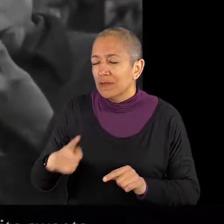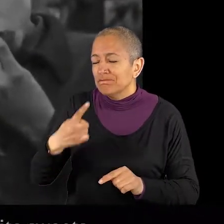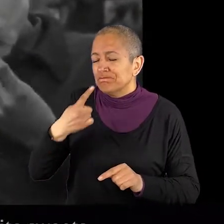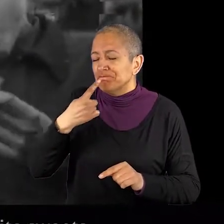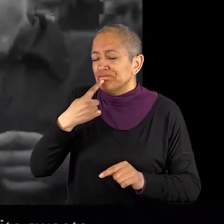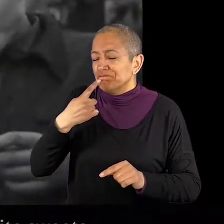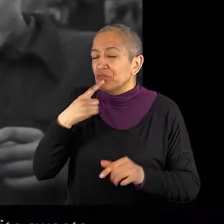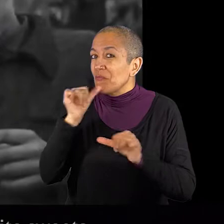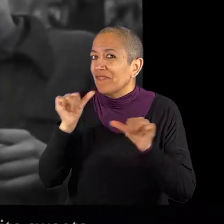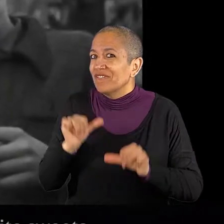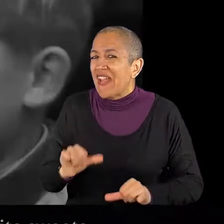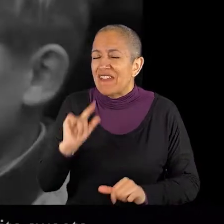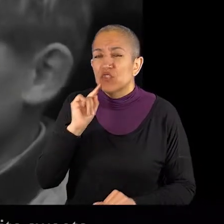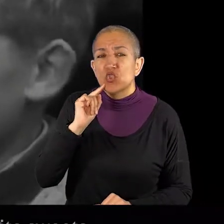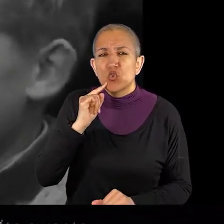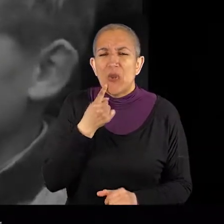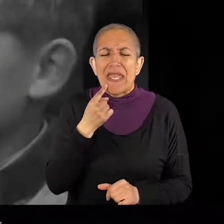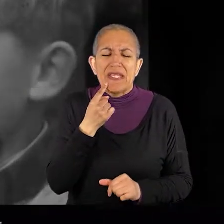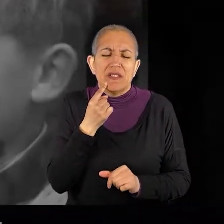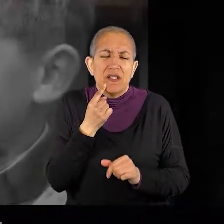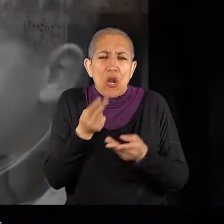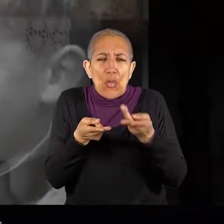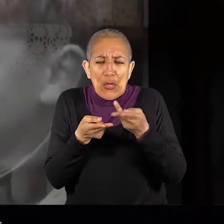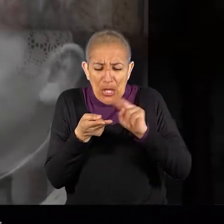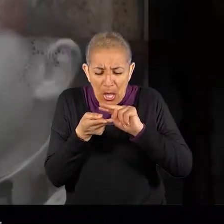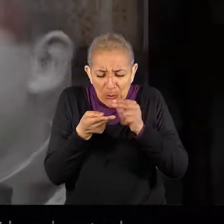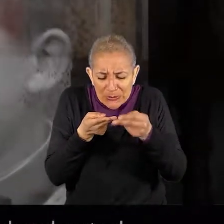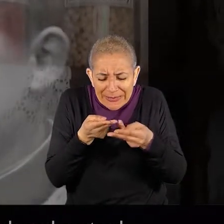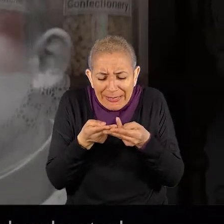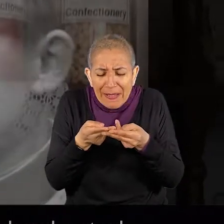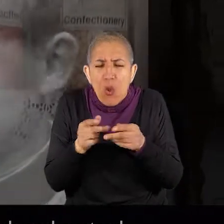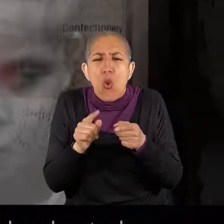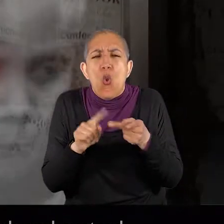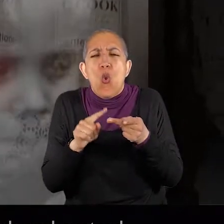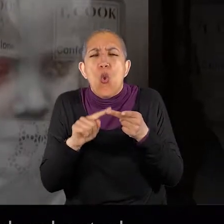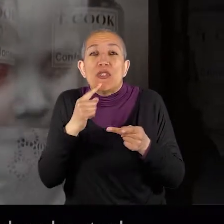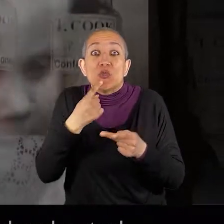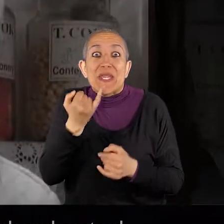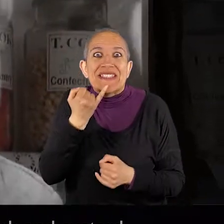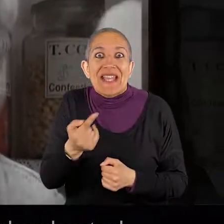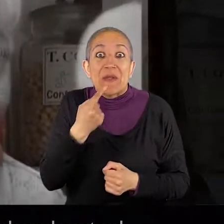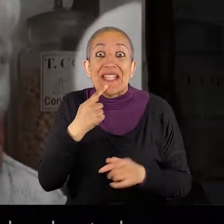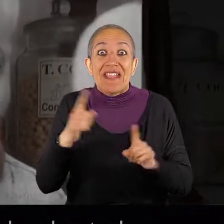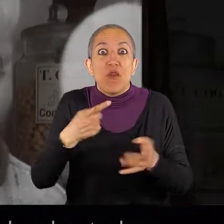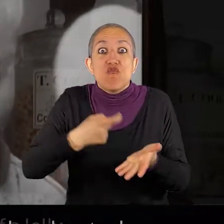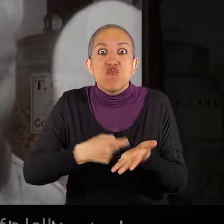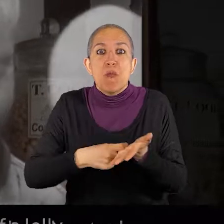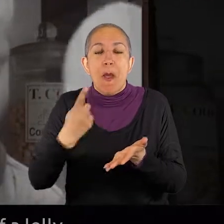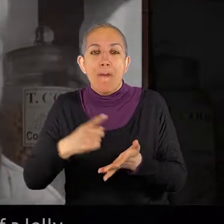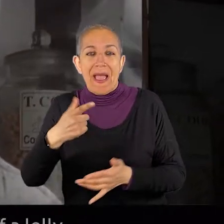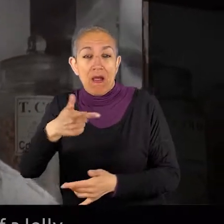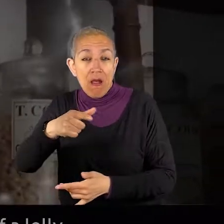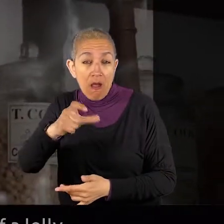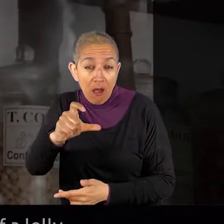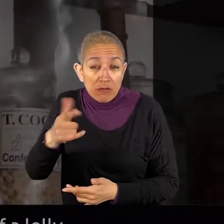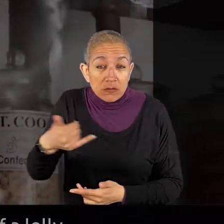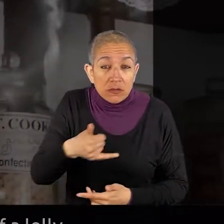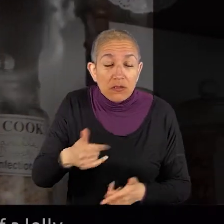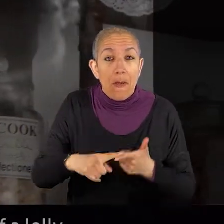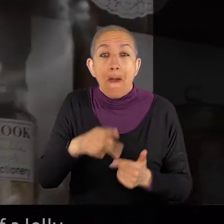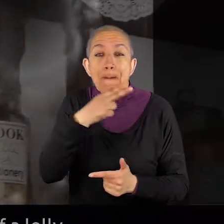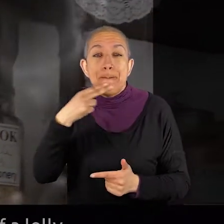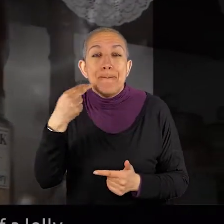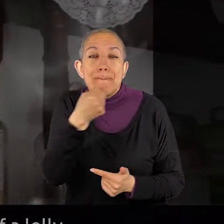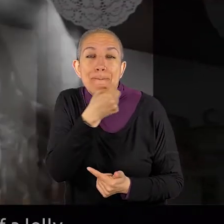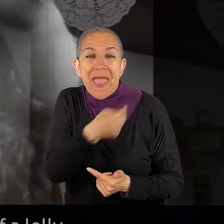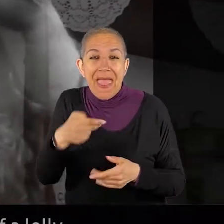of a favourite sweet, the sugary coating, the sweet and sour taste of rhubarb and custard, pear drops or licking